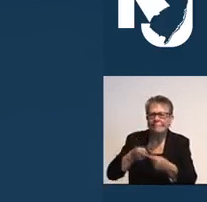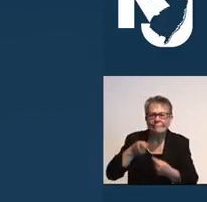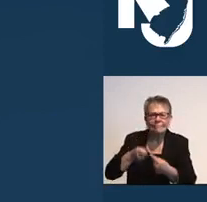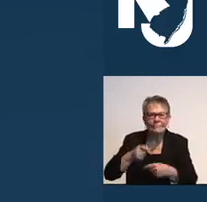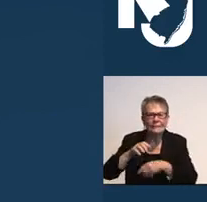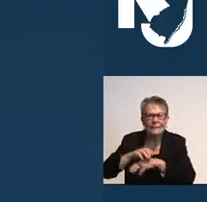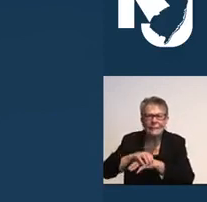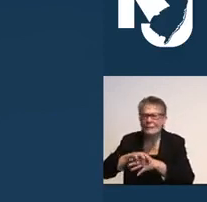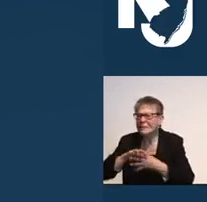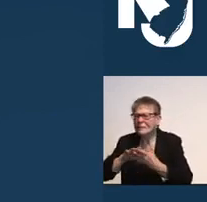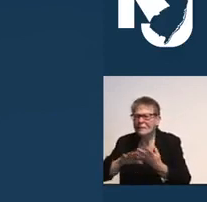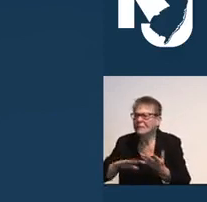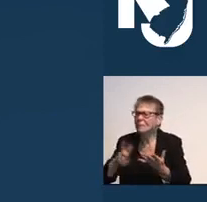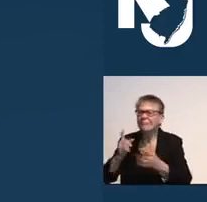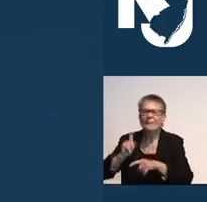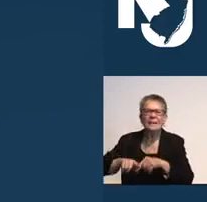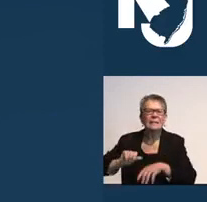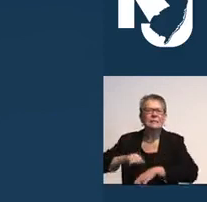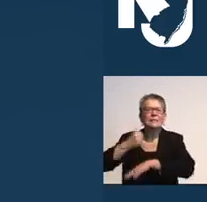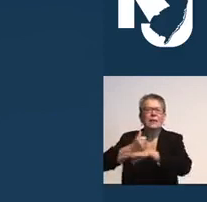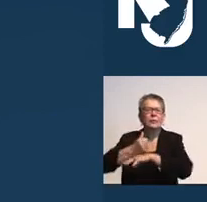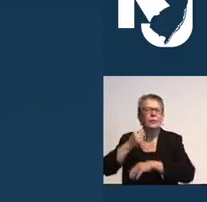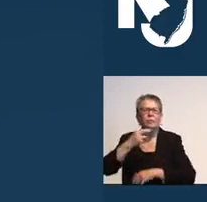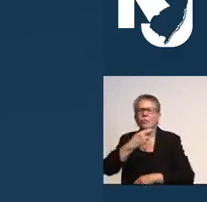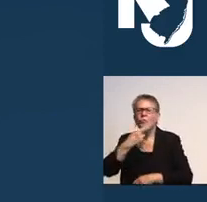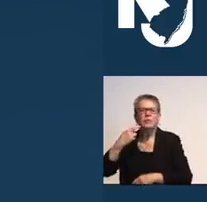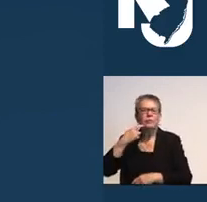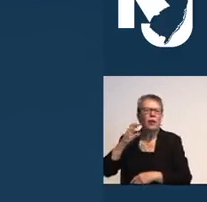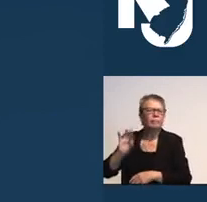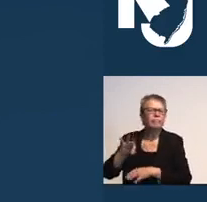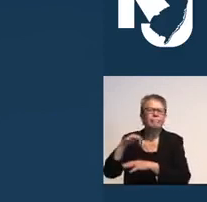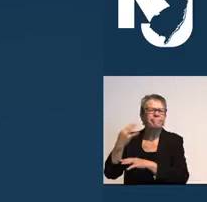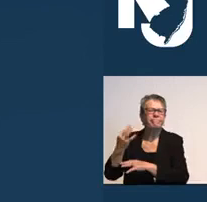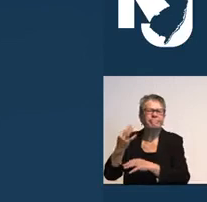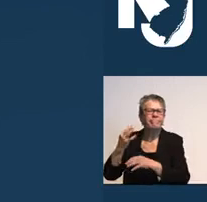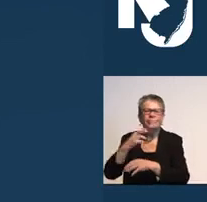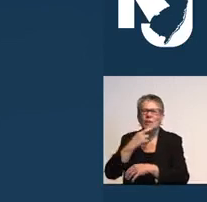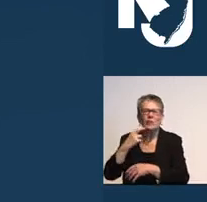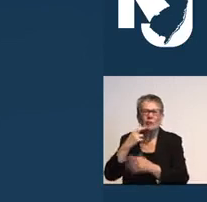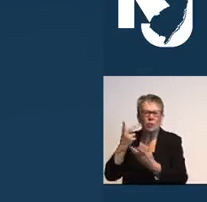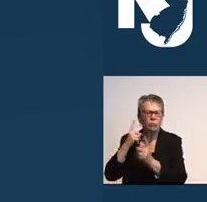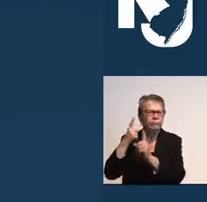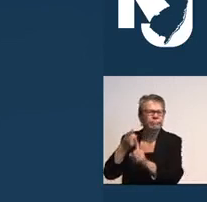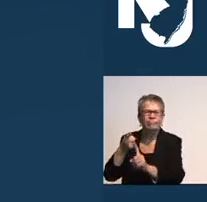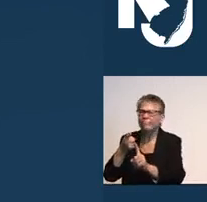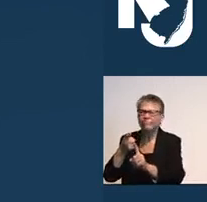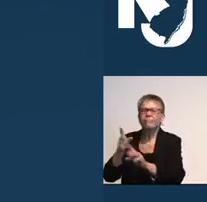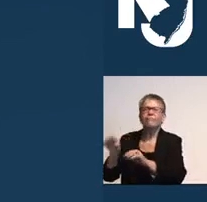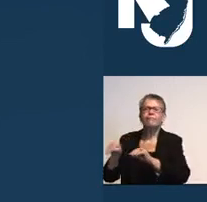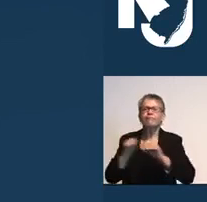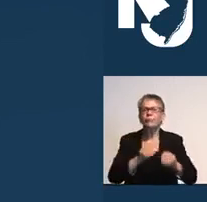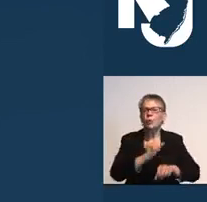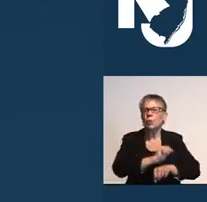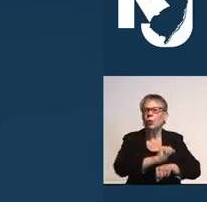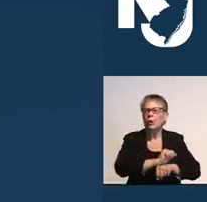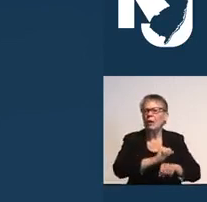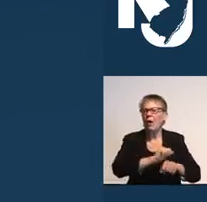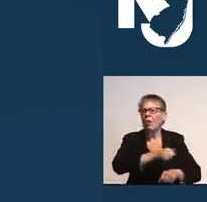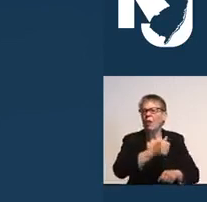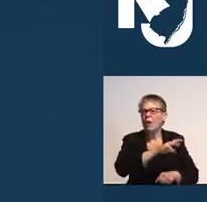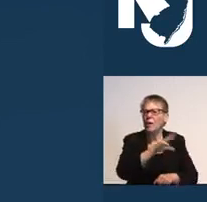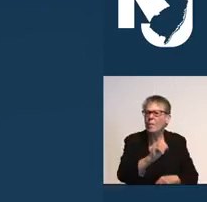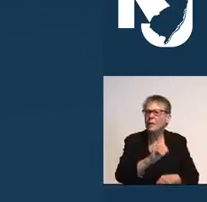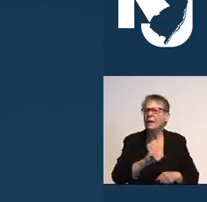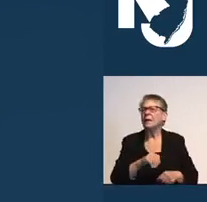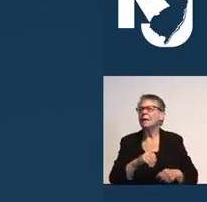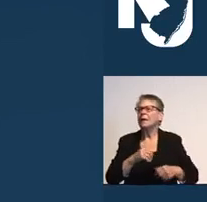a carrier for the Bergen Record alongside of his brother. Rather than cooking for others as a career, he cooked for his family